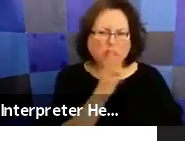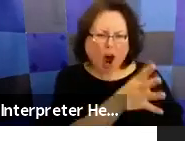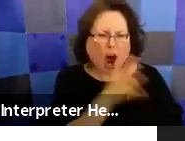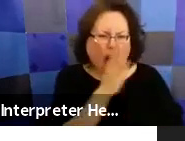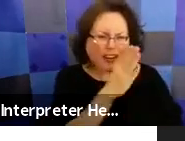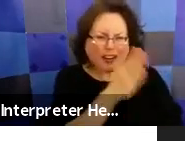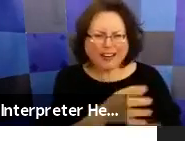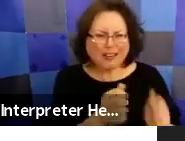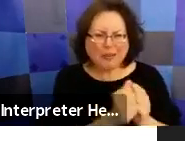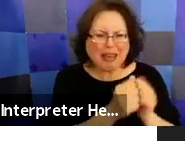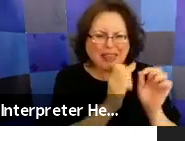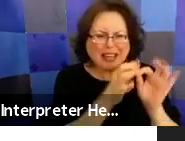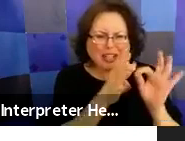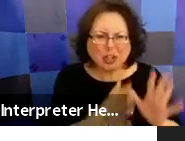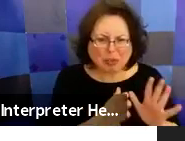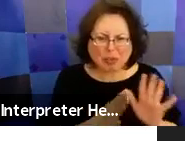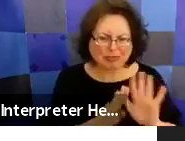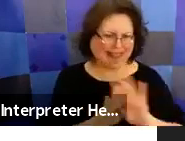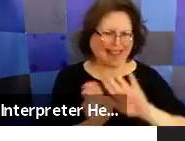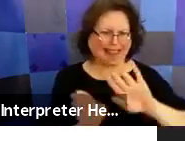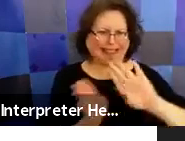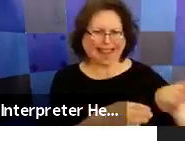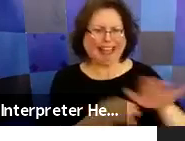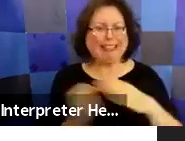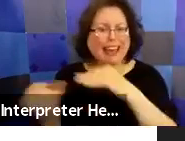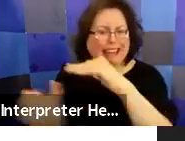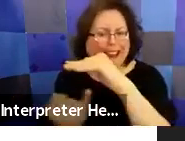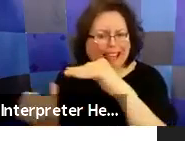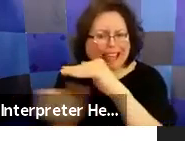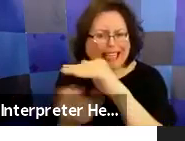interpreter, because again, that's very alienating for the